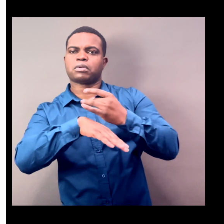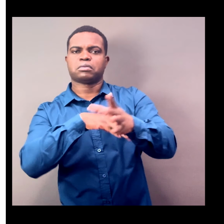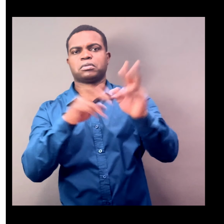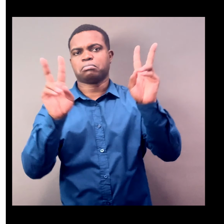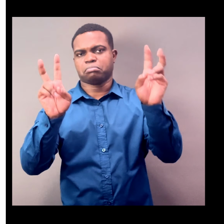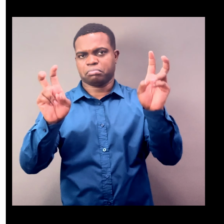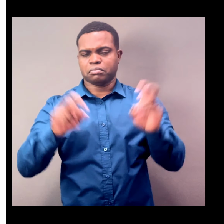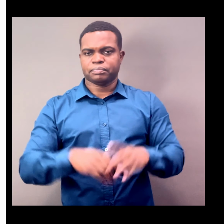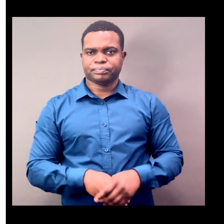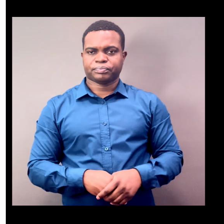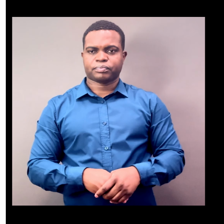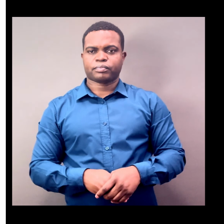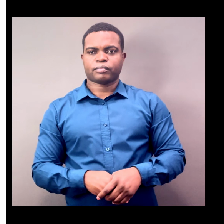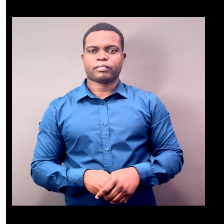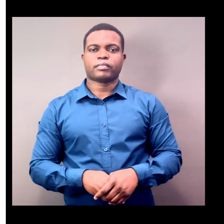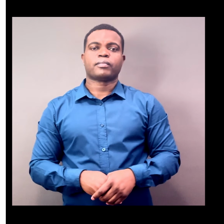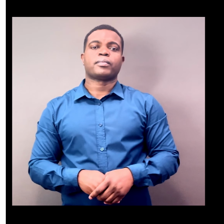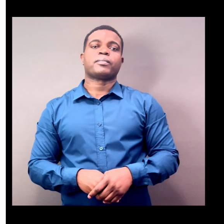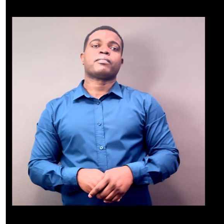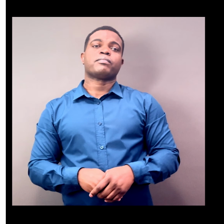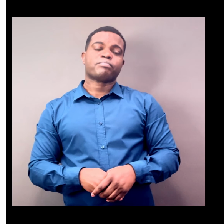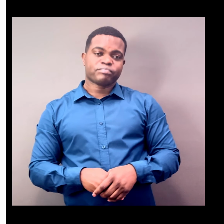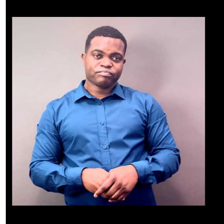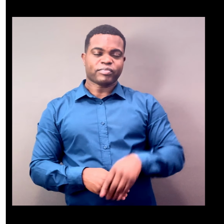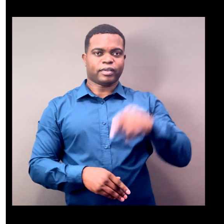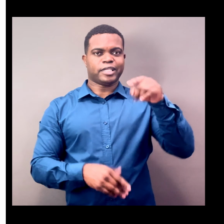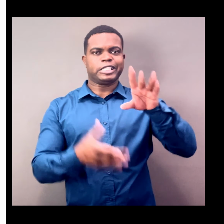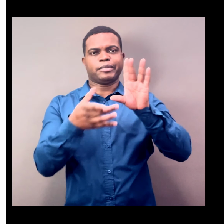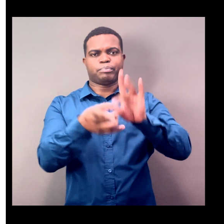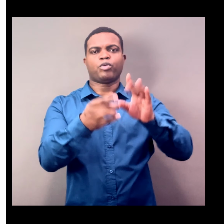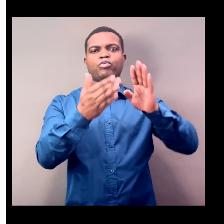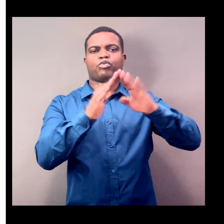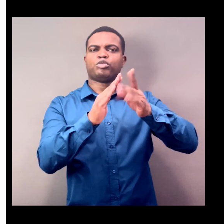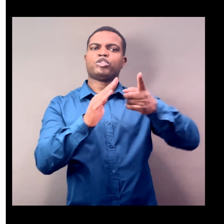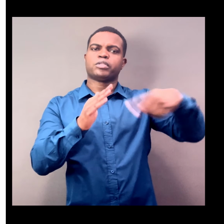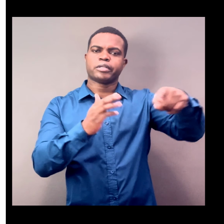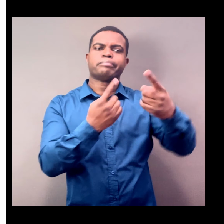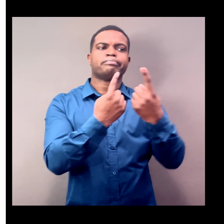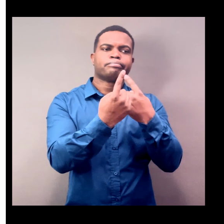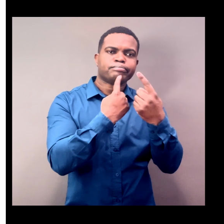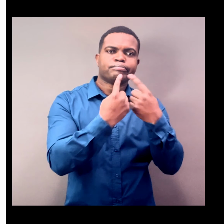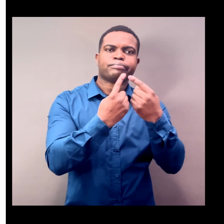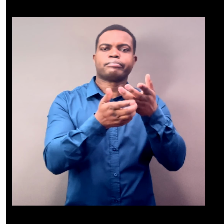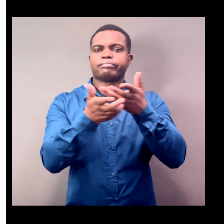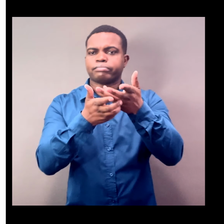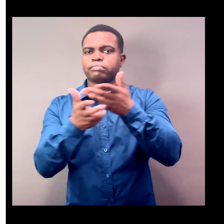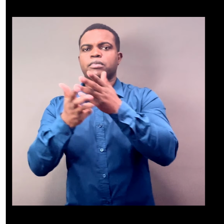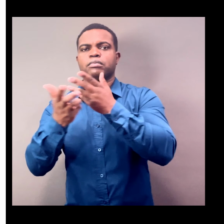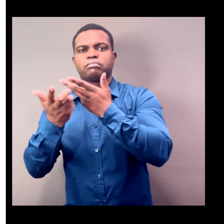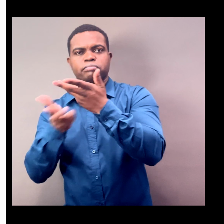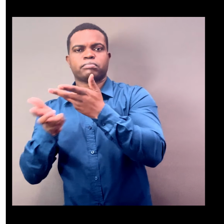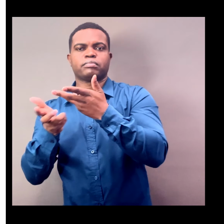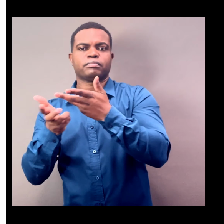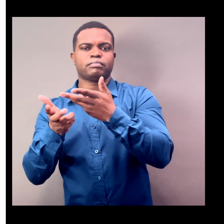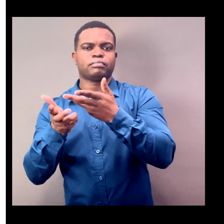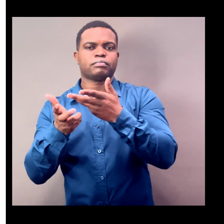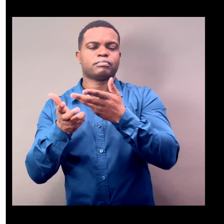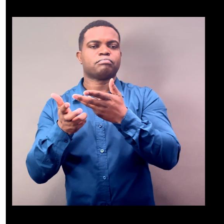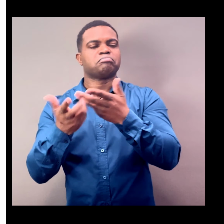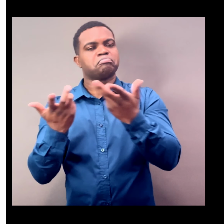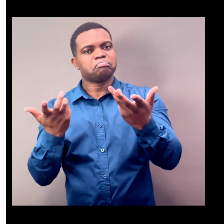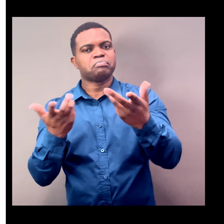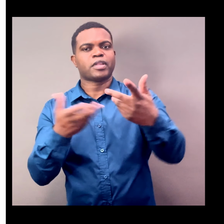Consulting on the environmental dimension of community engagement. So